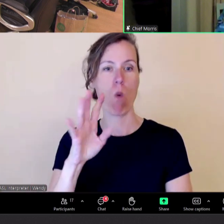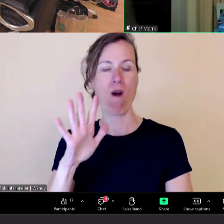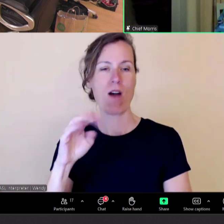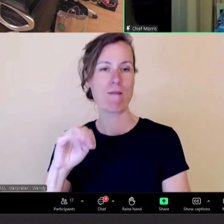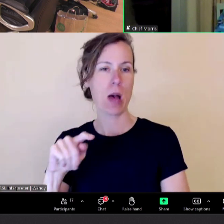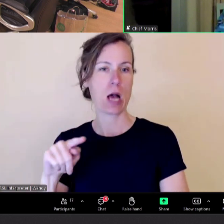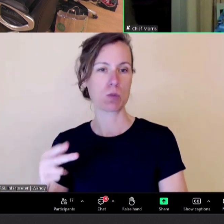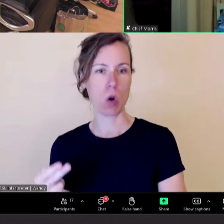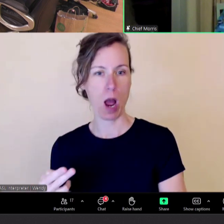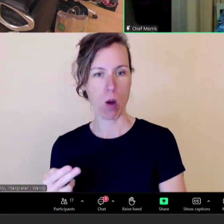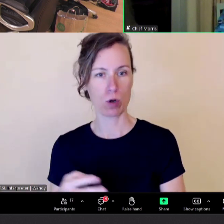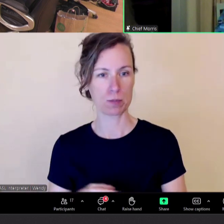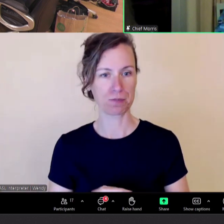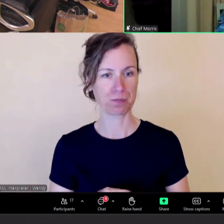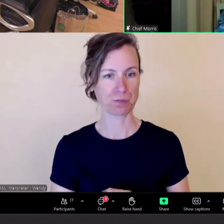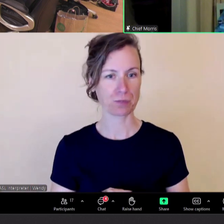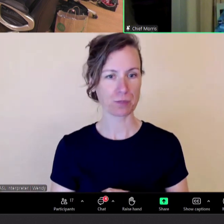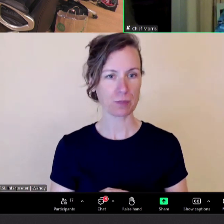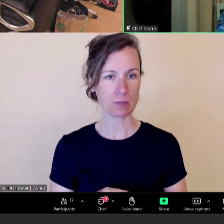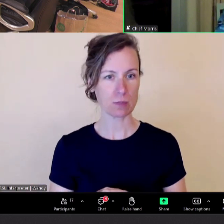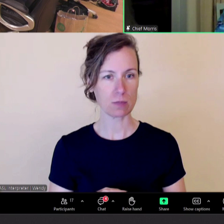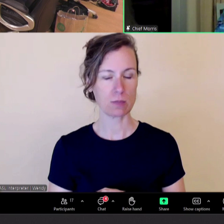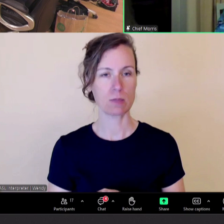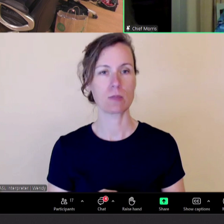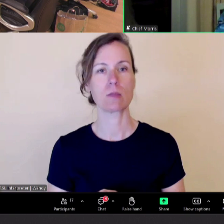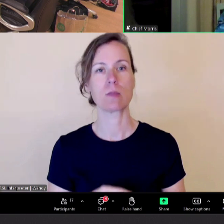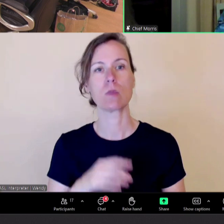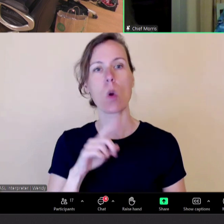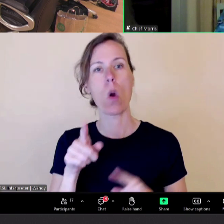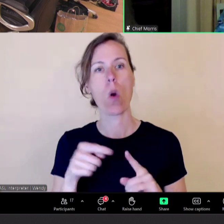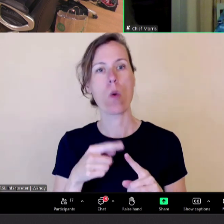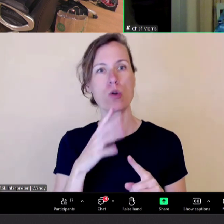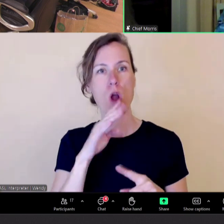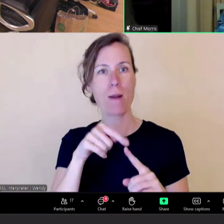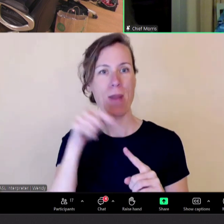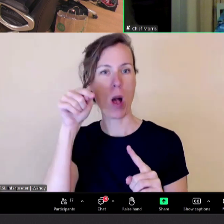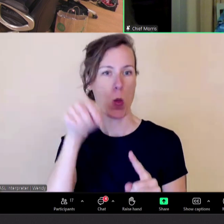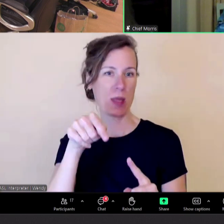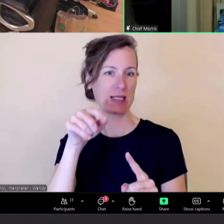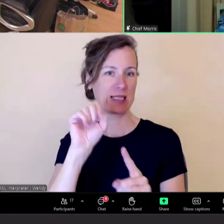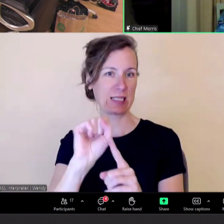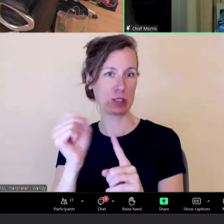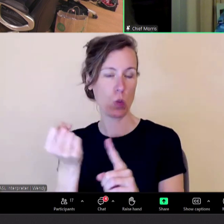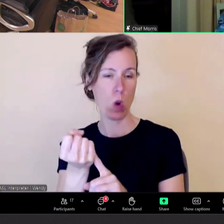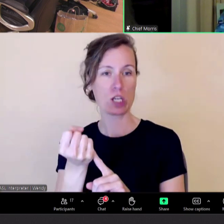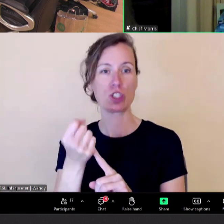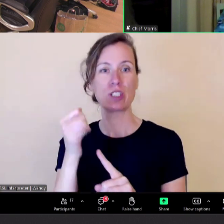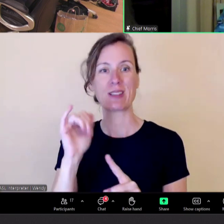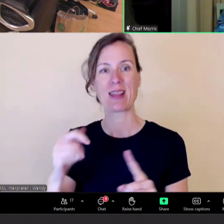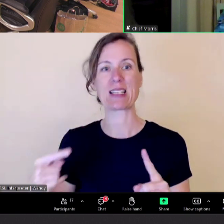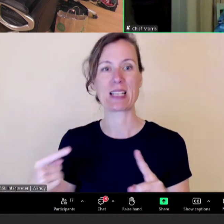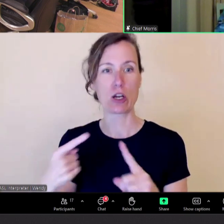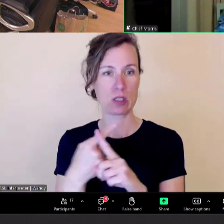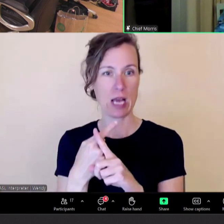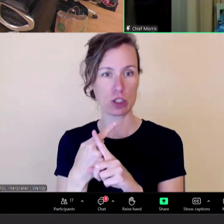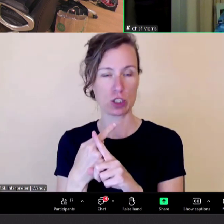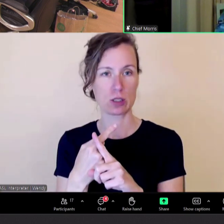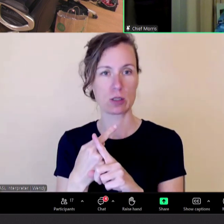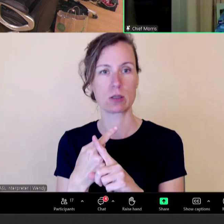So when we're talking about these types of situations in these intersections, as I